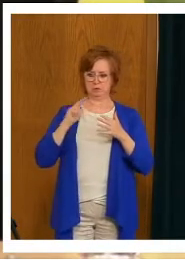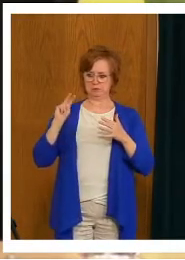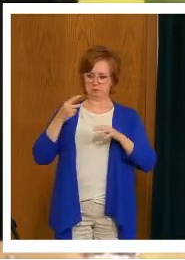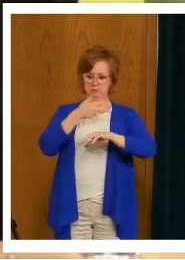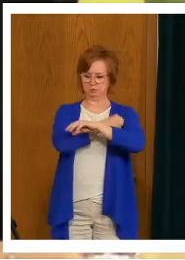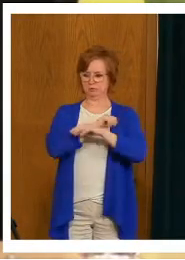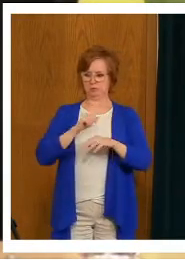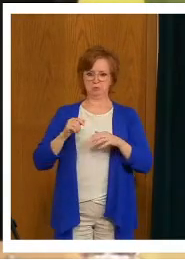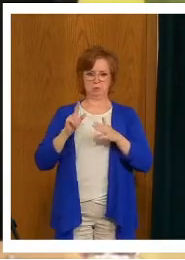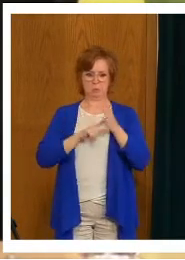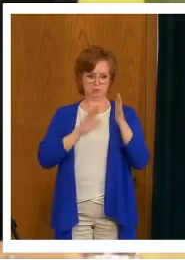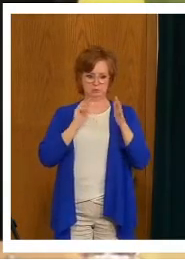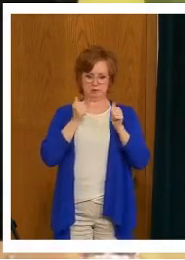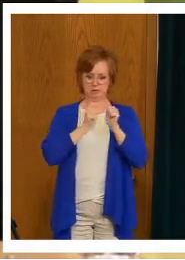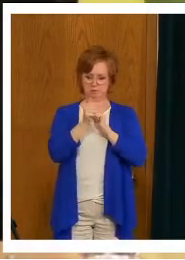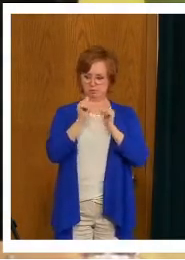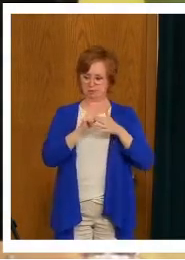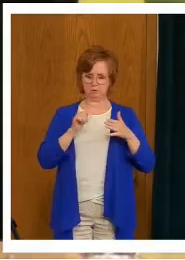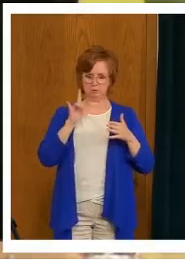first dose.